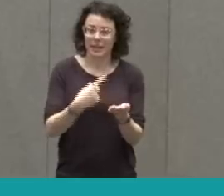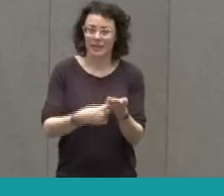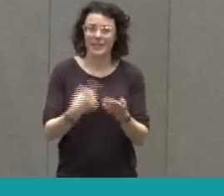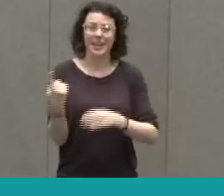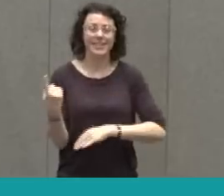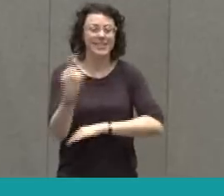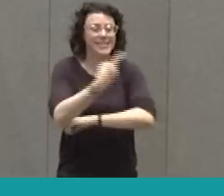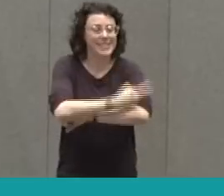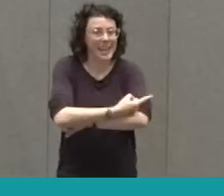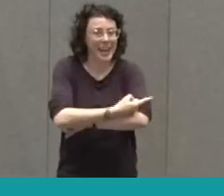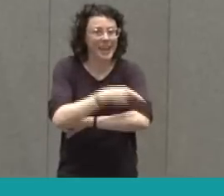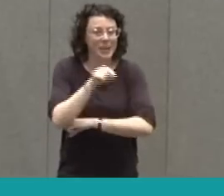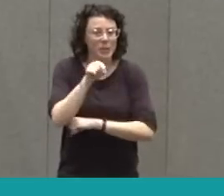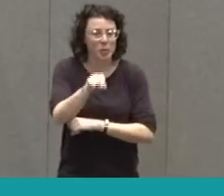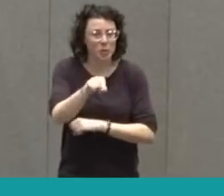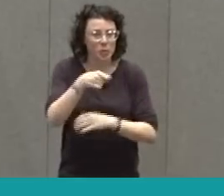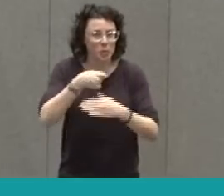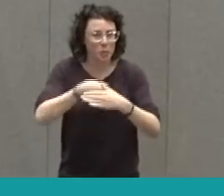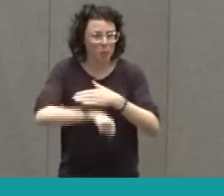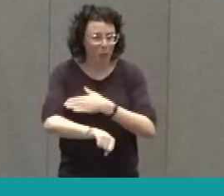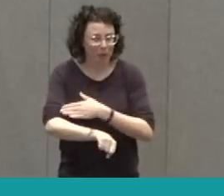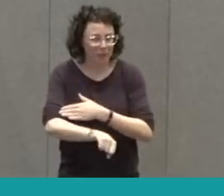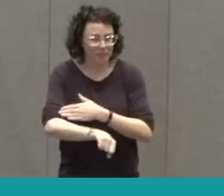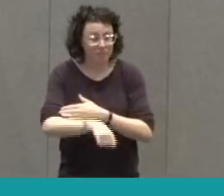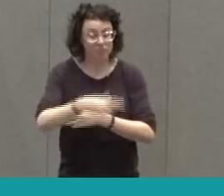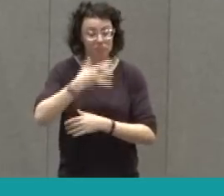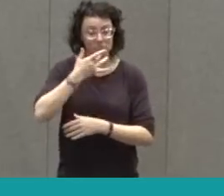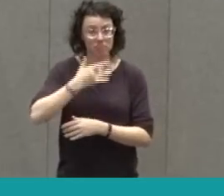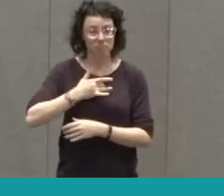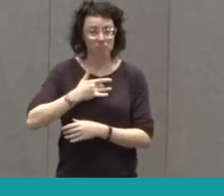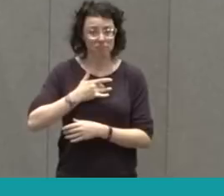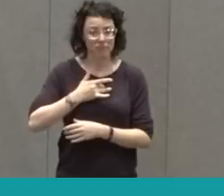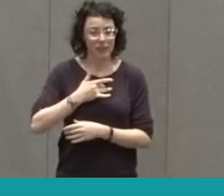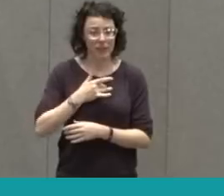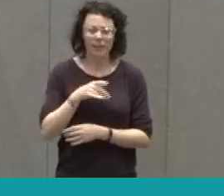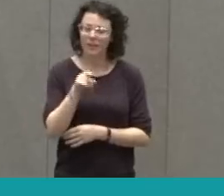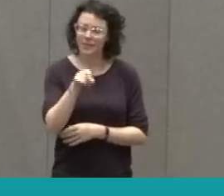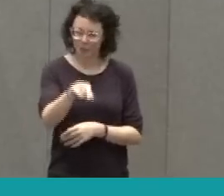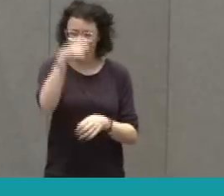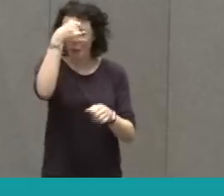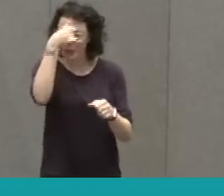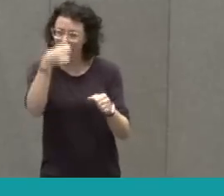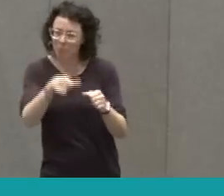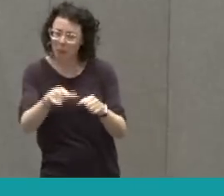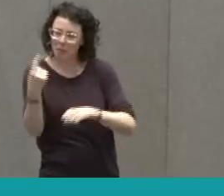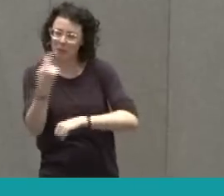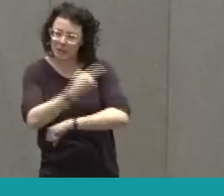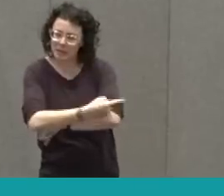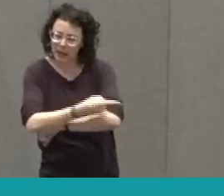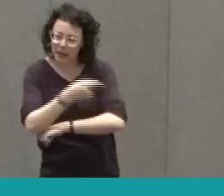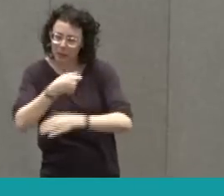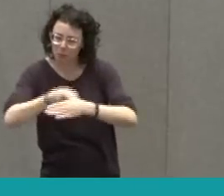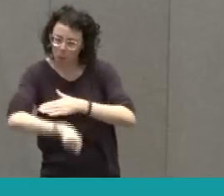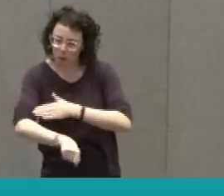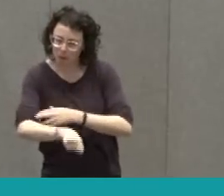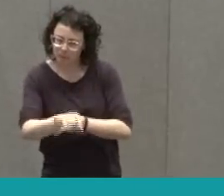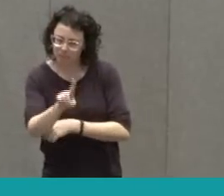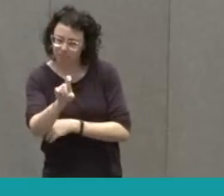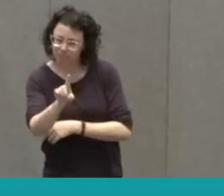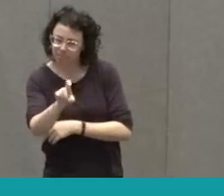So my question to you is, do you remember the day you were born?